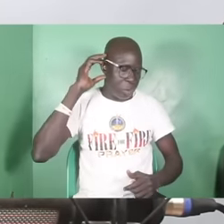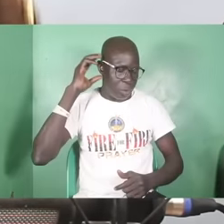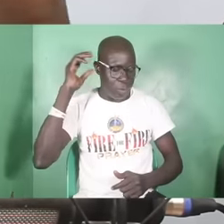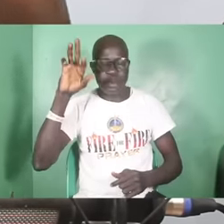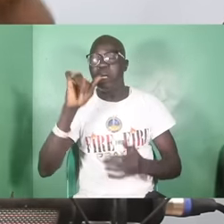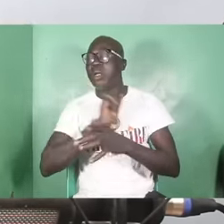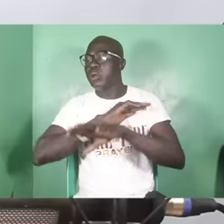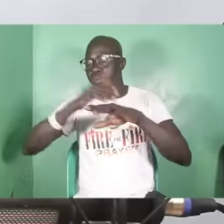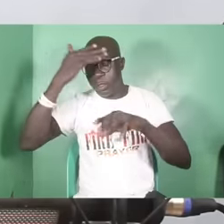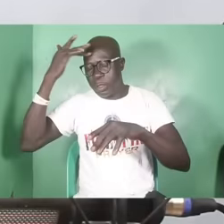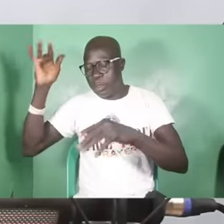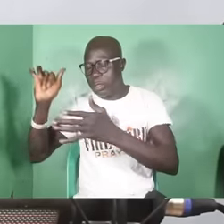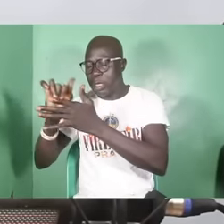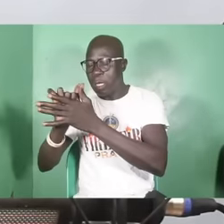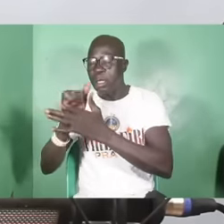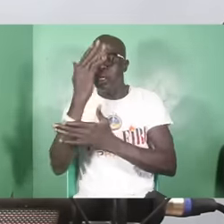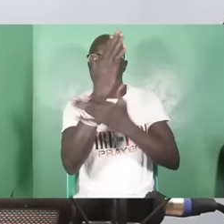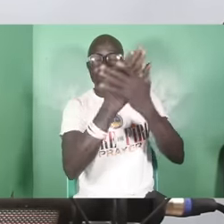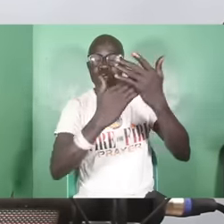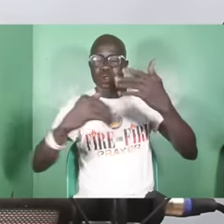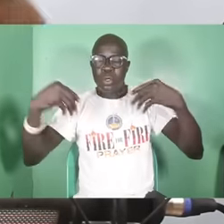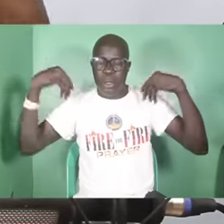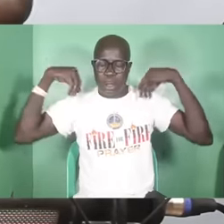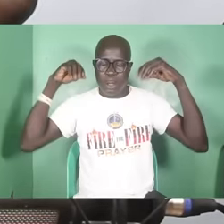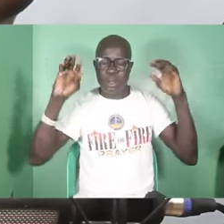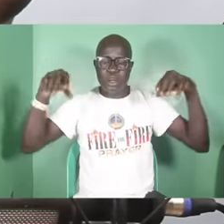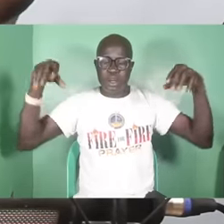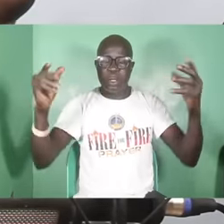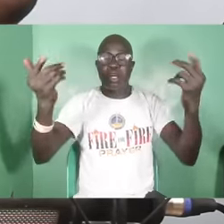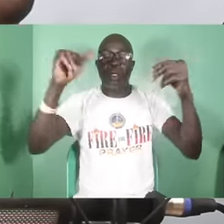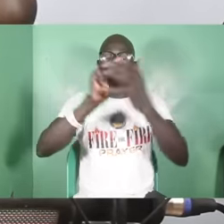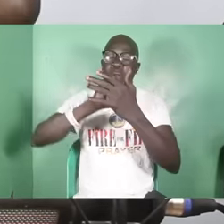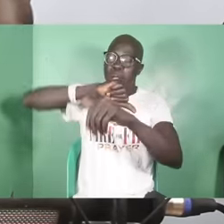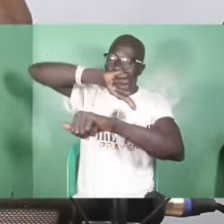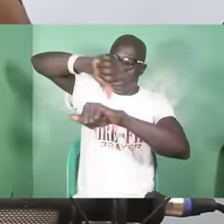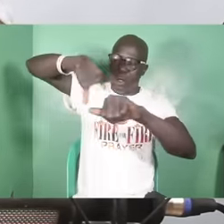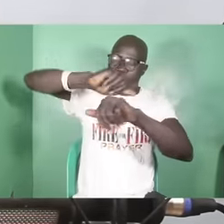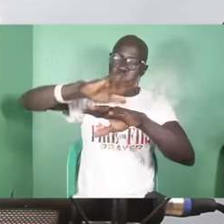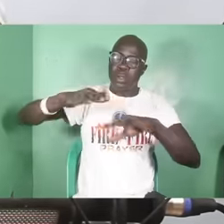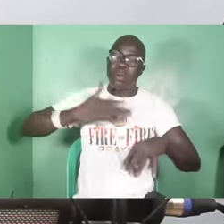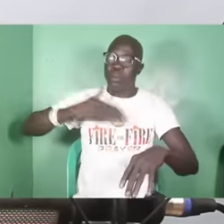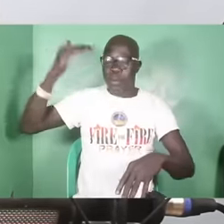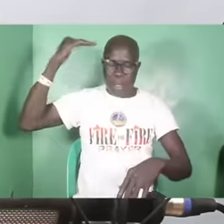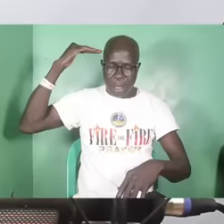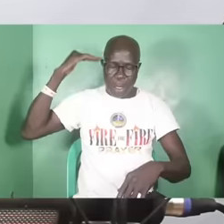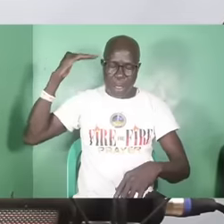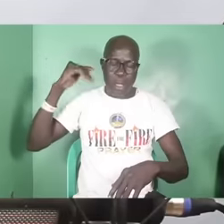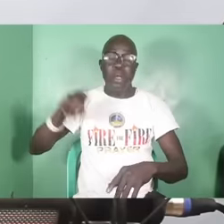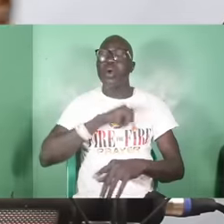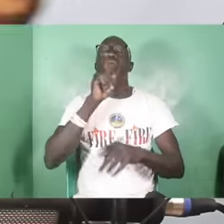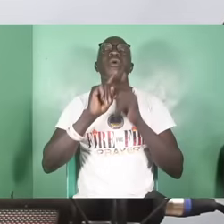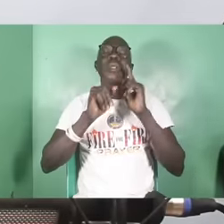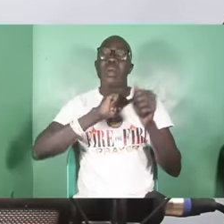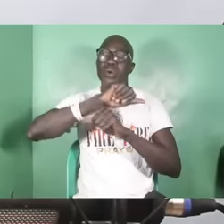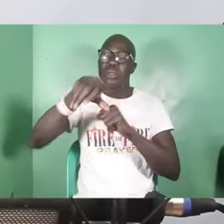This is sir. Mo gba bi pe. Don't forget. Awon angel kan ti so kale. The angels have descended. Da oro le mi ni. Anointed my head. So ta ba so ni pa apostle. We are